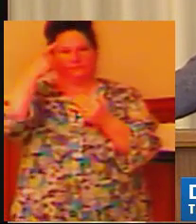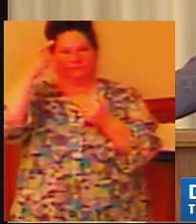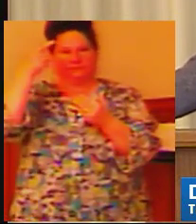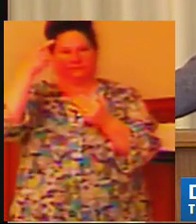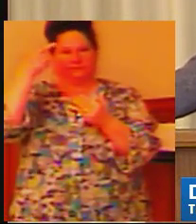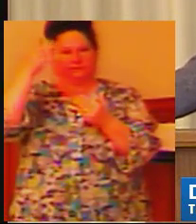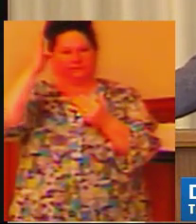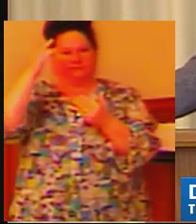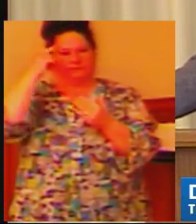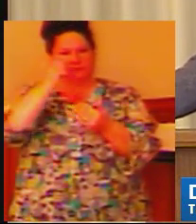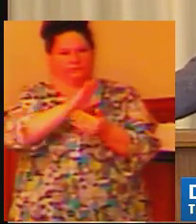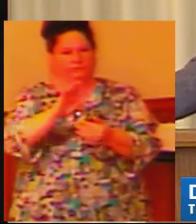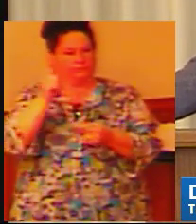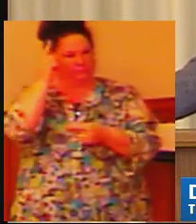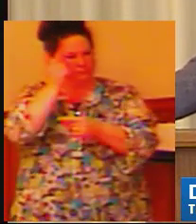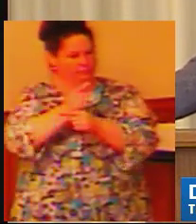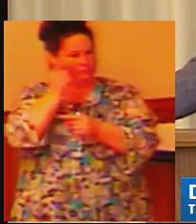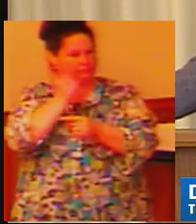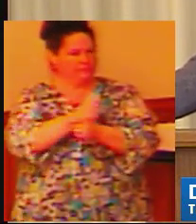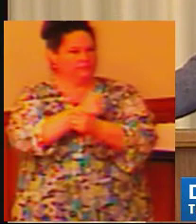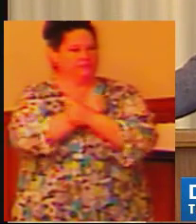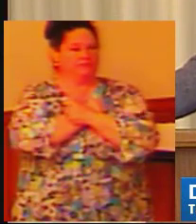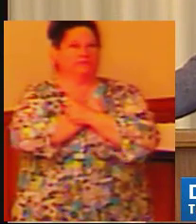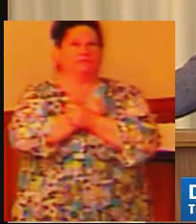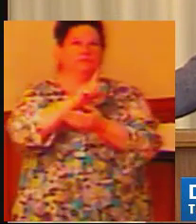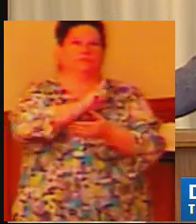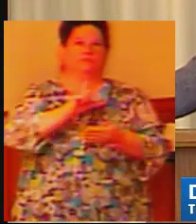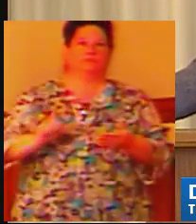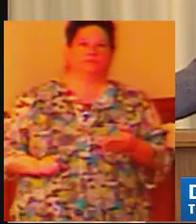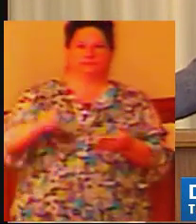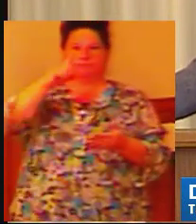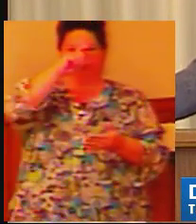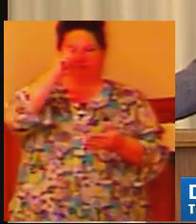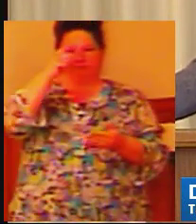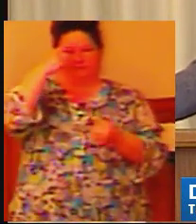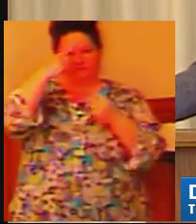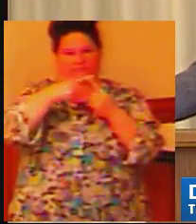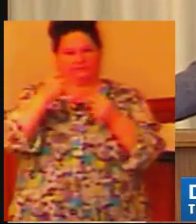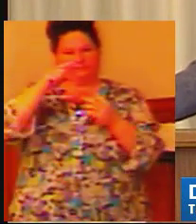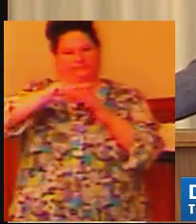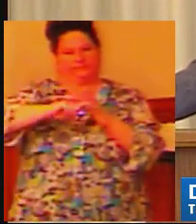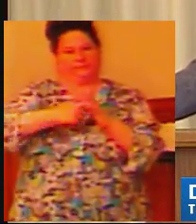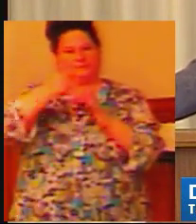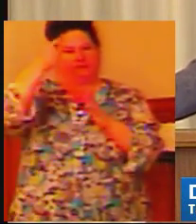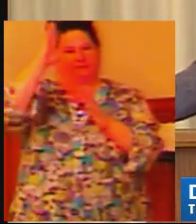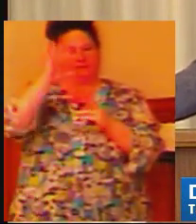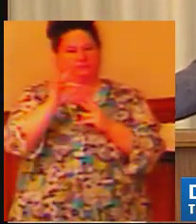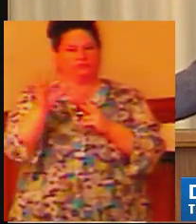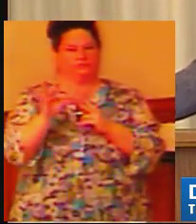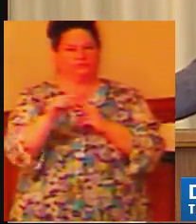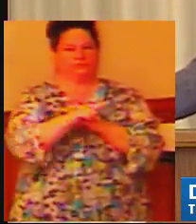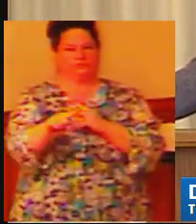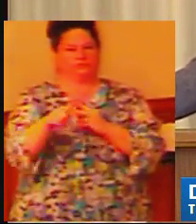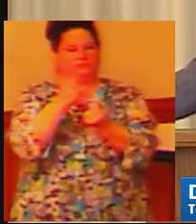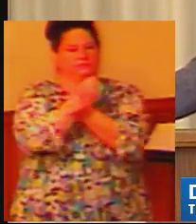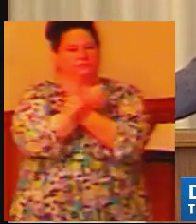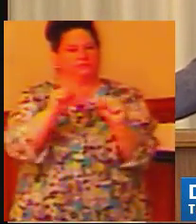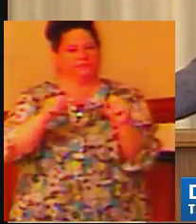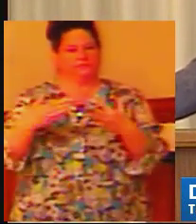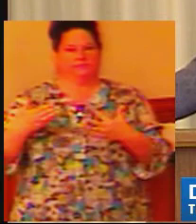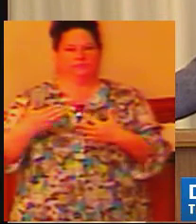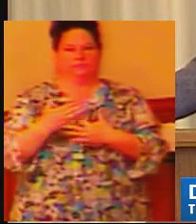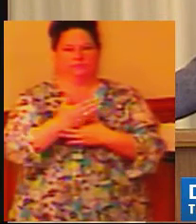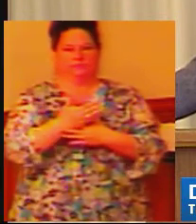brethren, beloved of the Lord, because God hath from the beginning chosen you to salvation